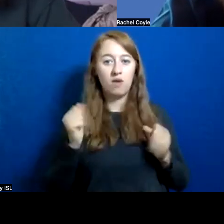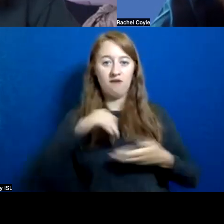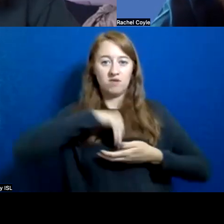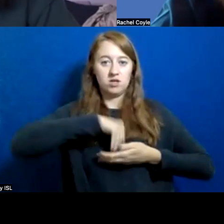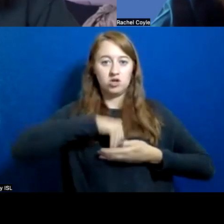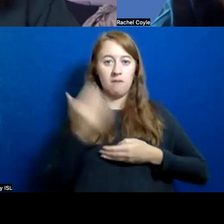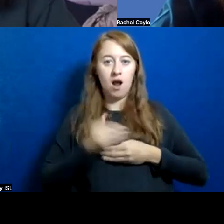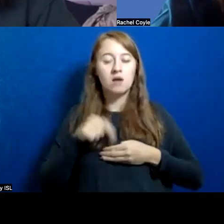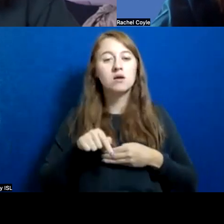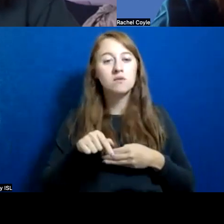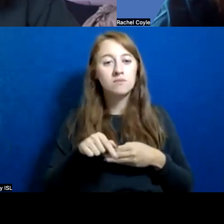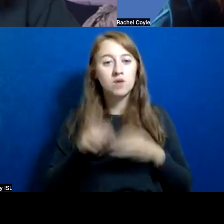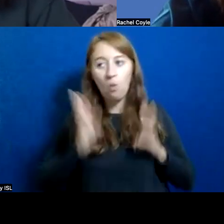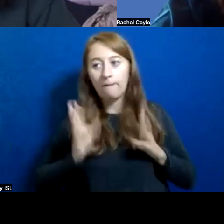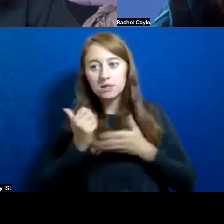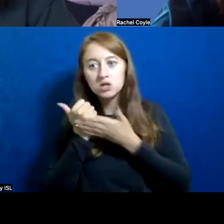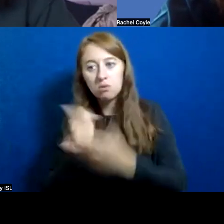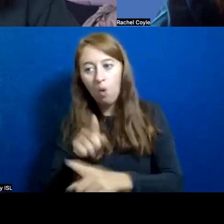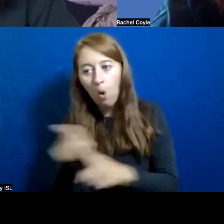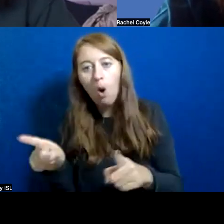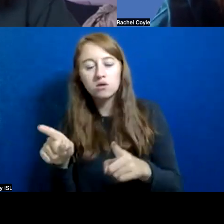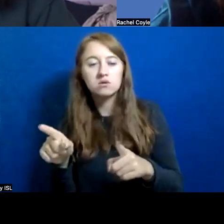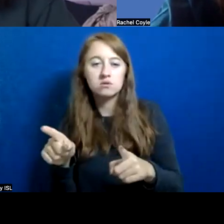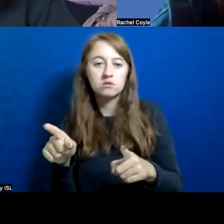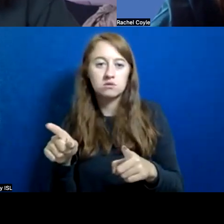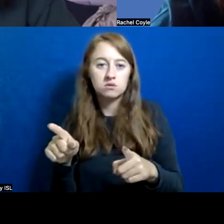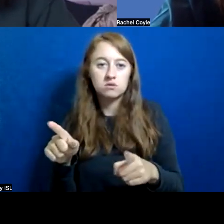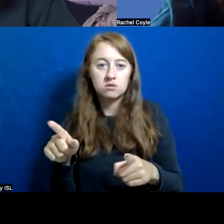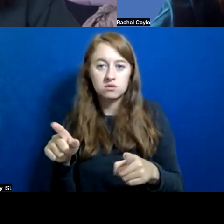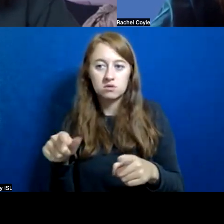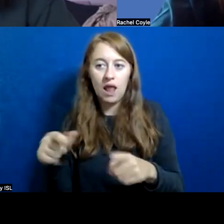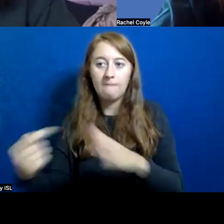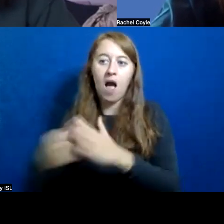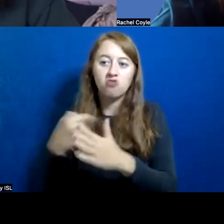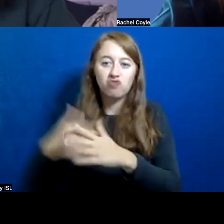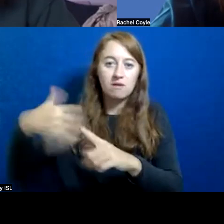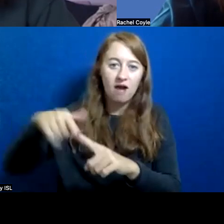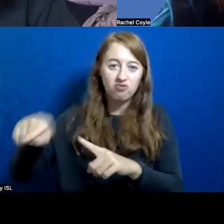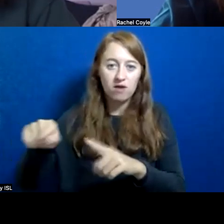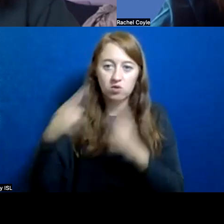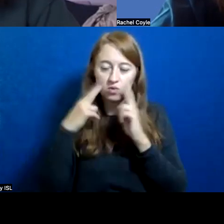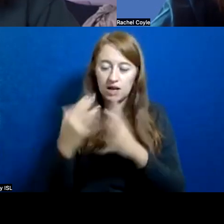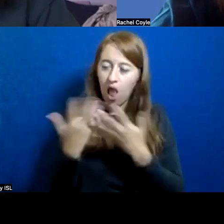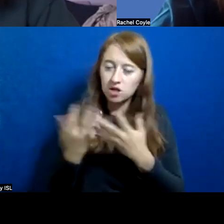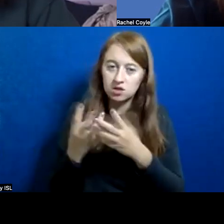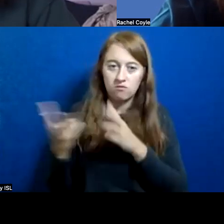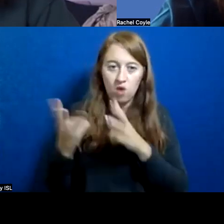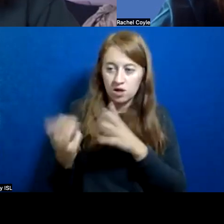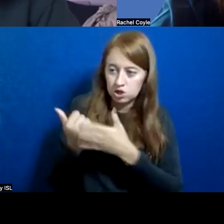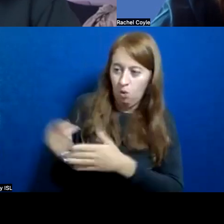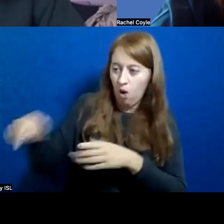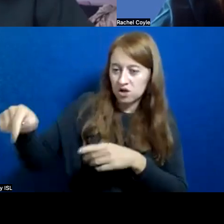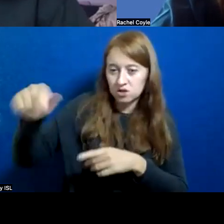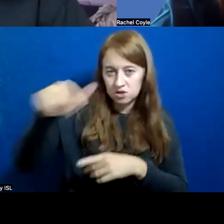of work to support women from migrant background, for instance. So I think it's like a